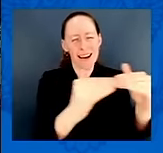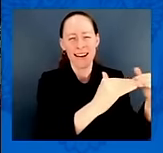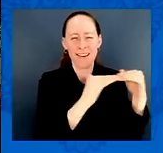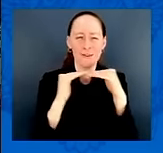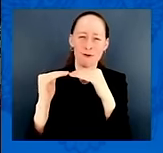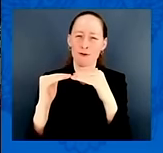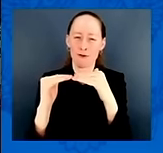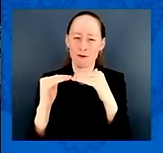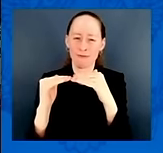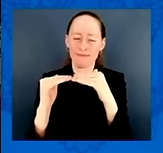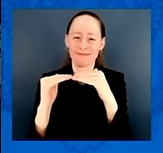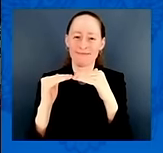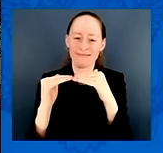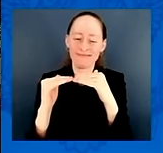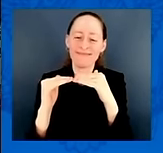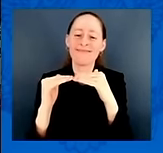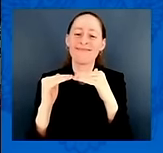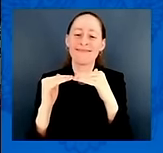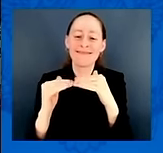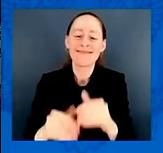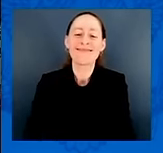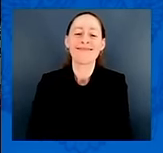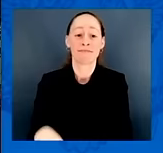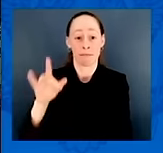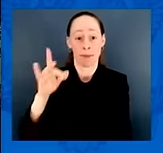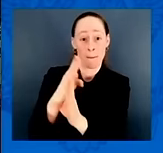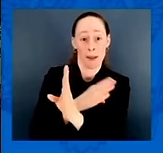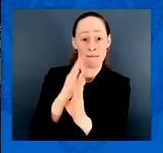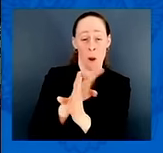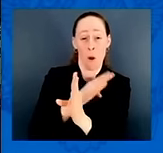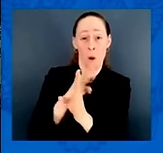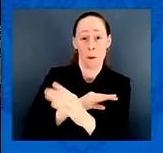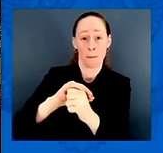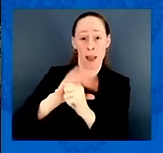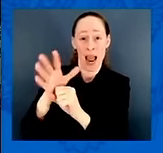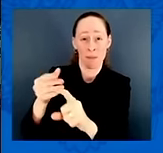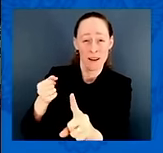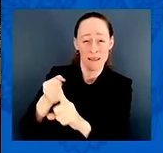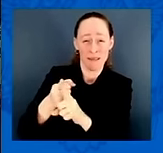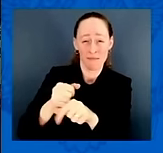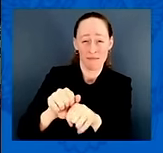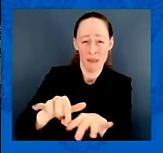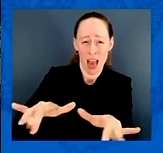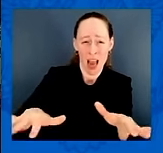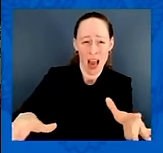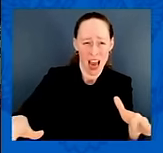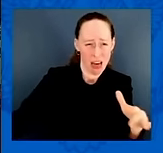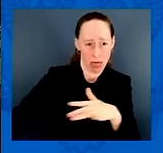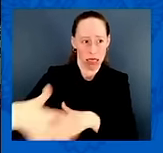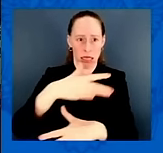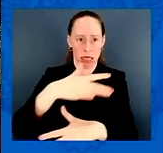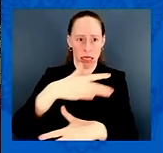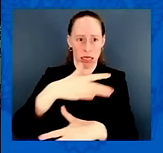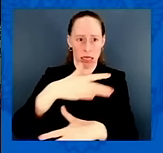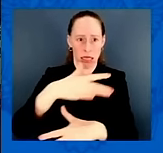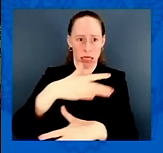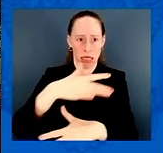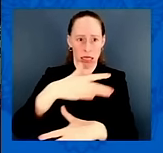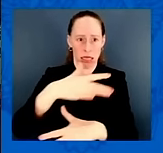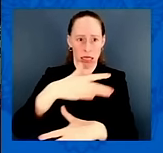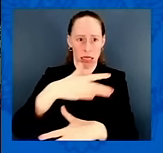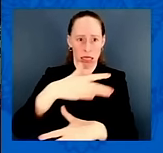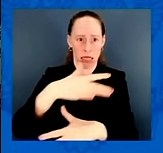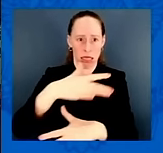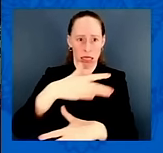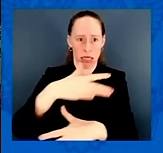our lives. The vaccines that saved us from COVID are now being used to beat cancer. By the way,